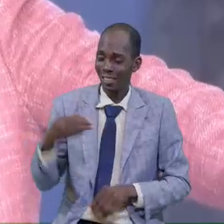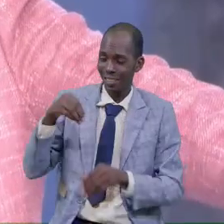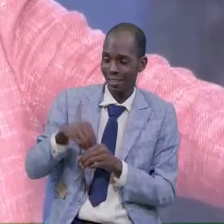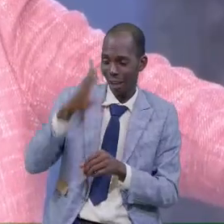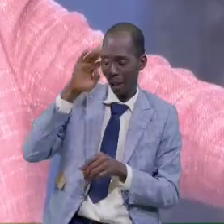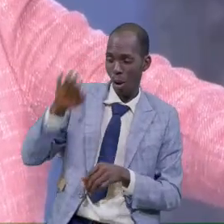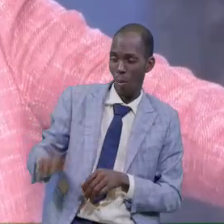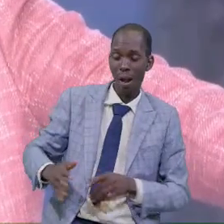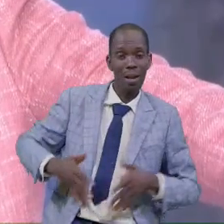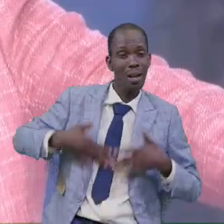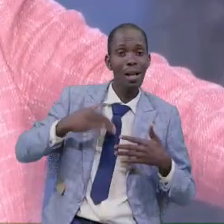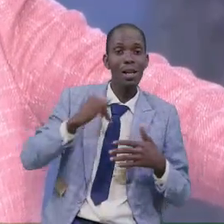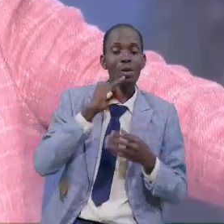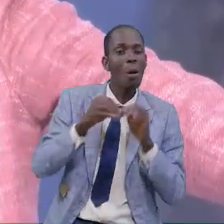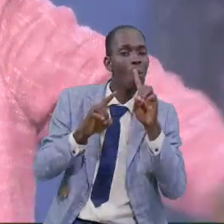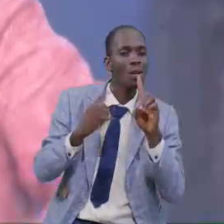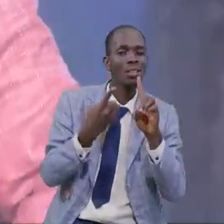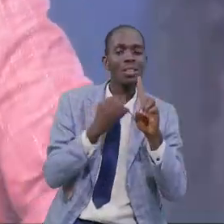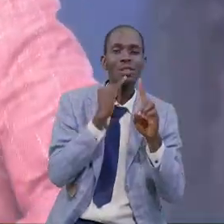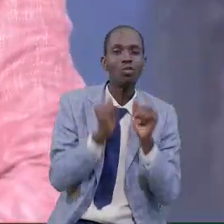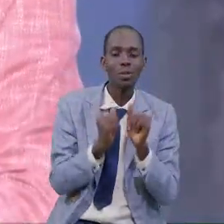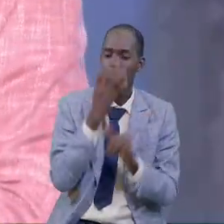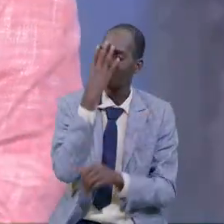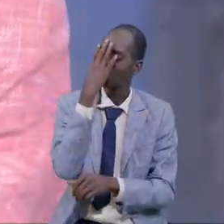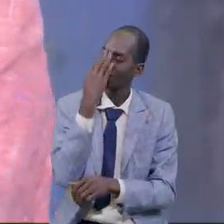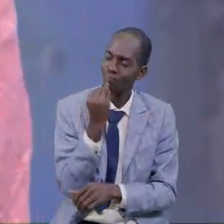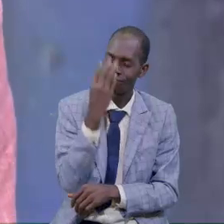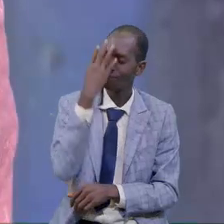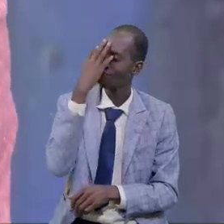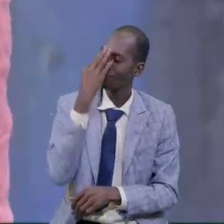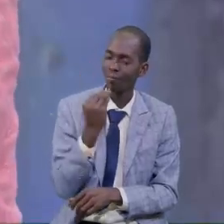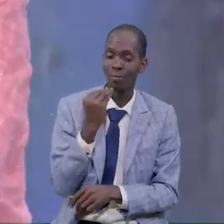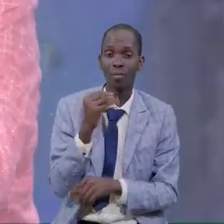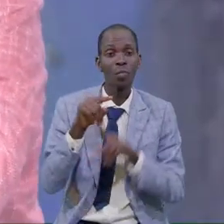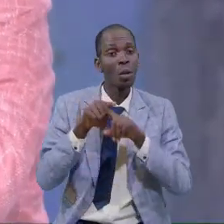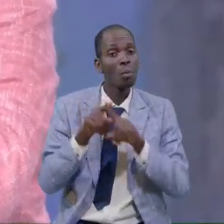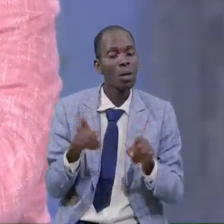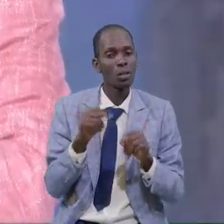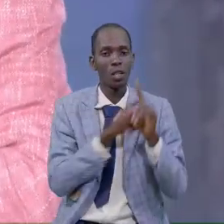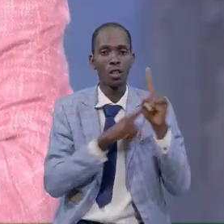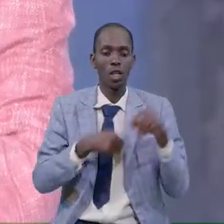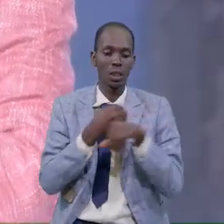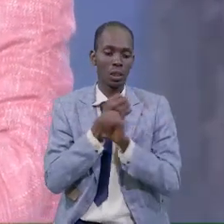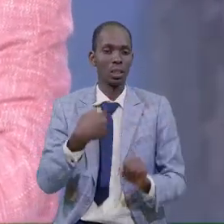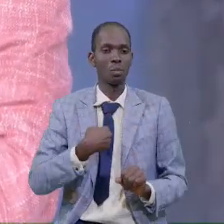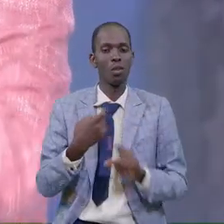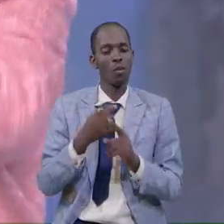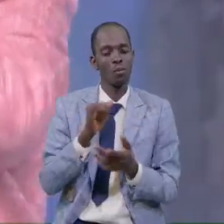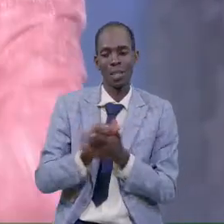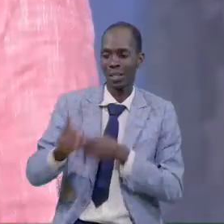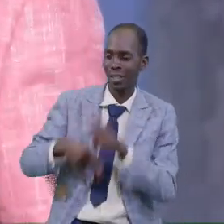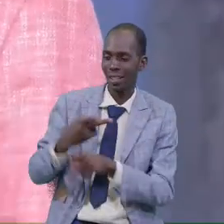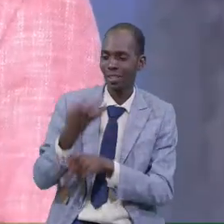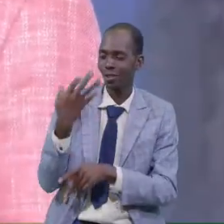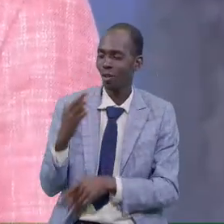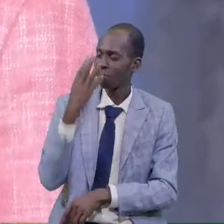sleep and sleep and sleep. But the Lord saved me from that kind of sleeping.